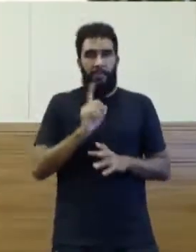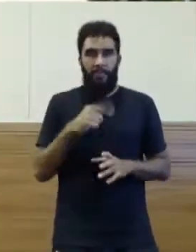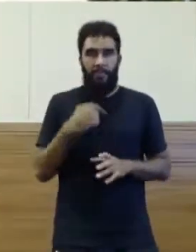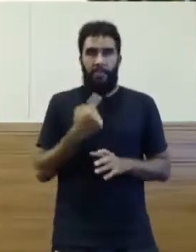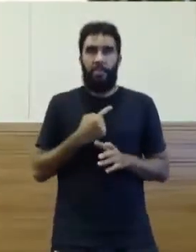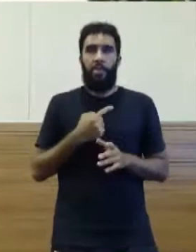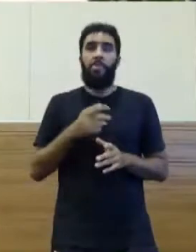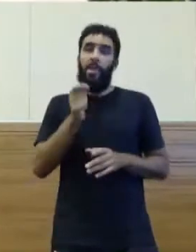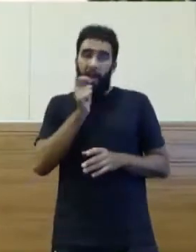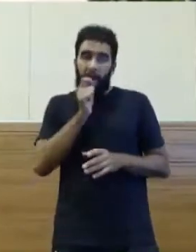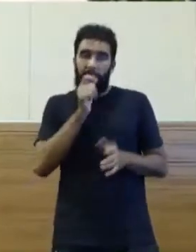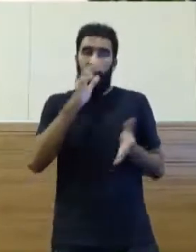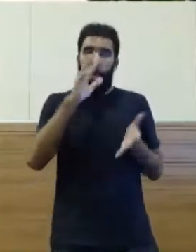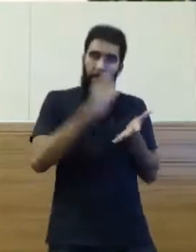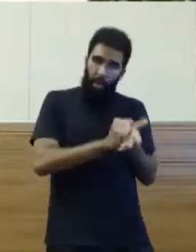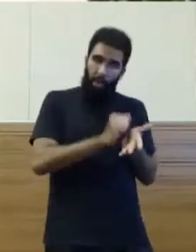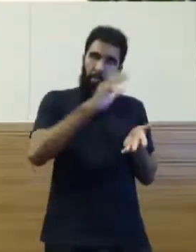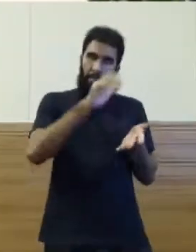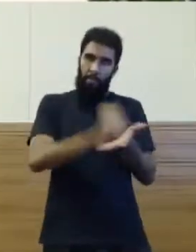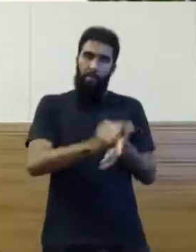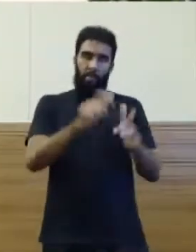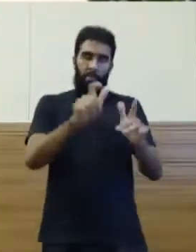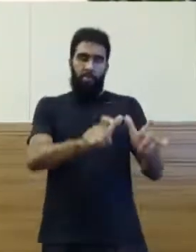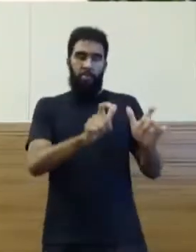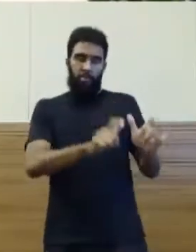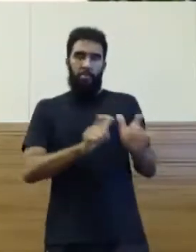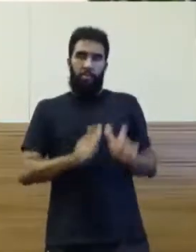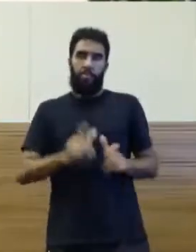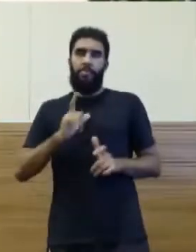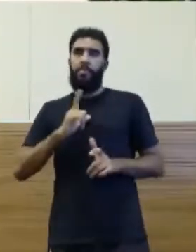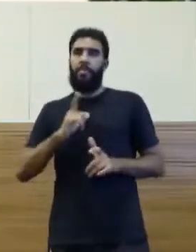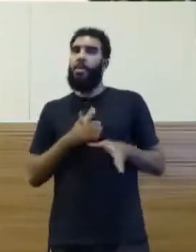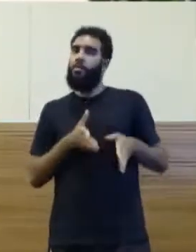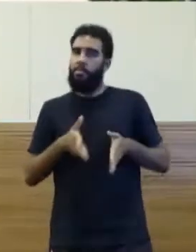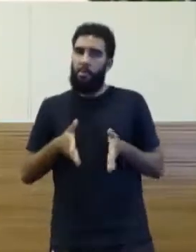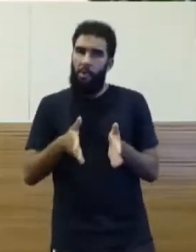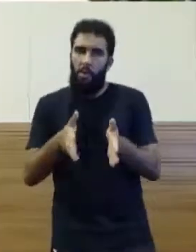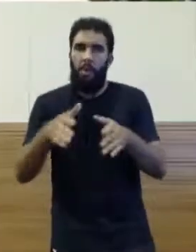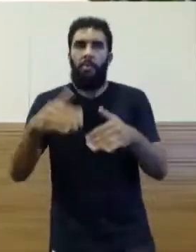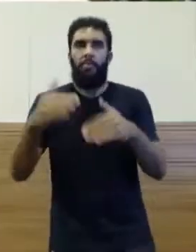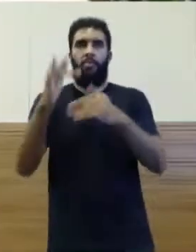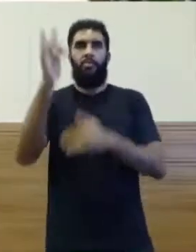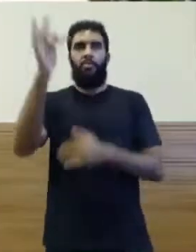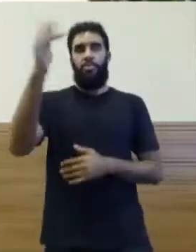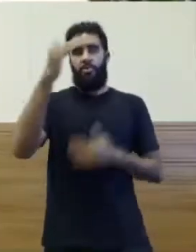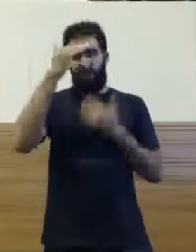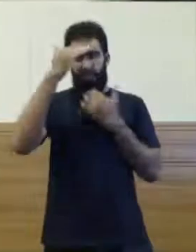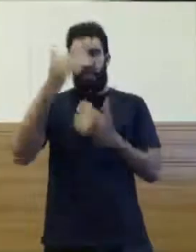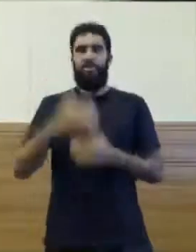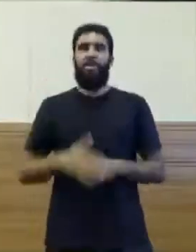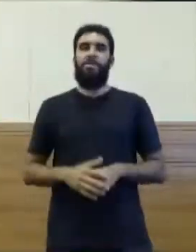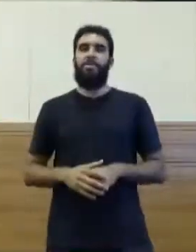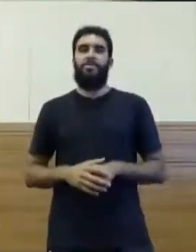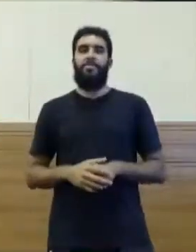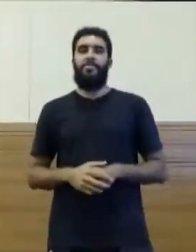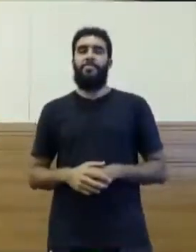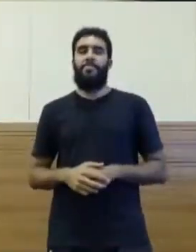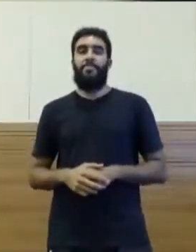these guides. We're still in a process of implementation, and we have a long path